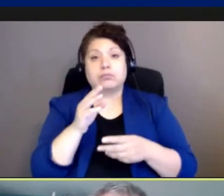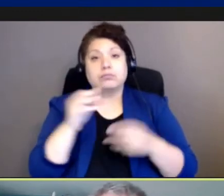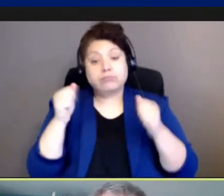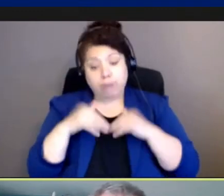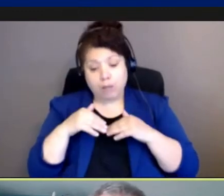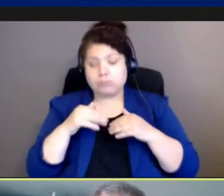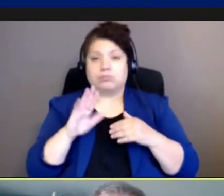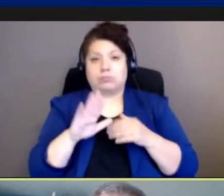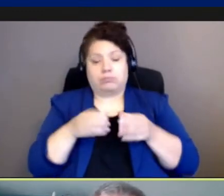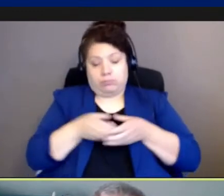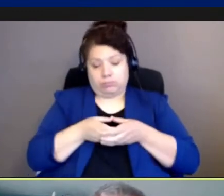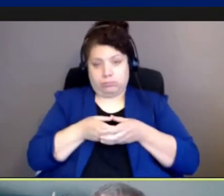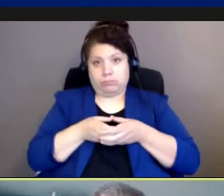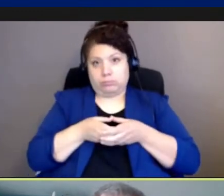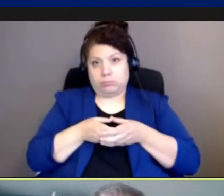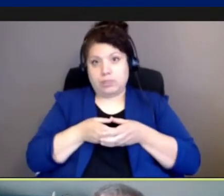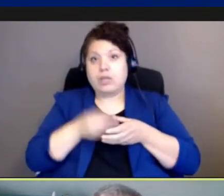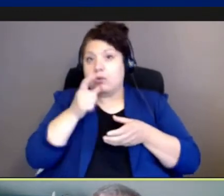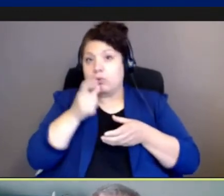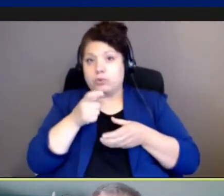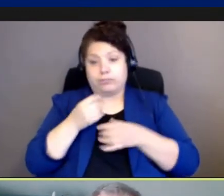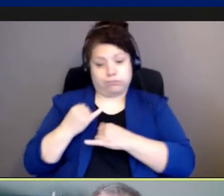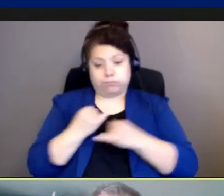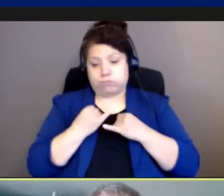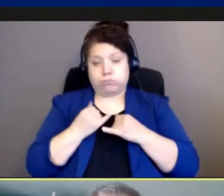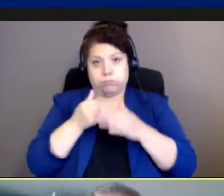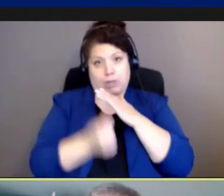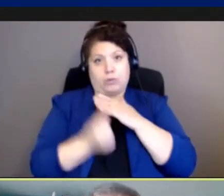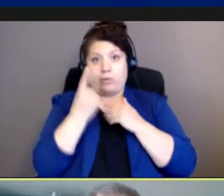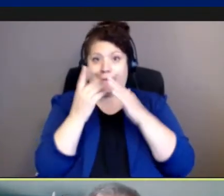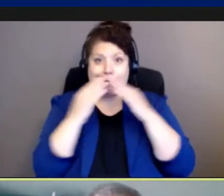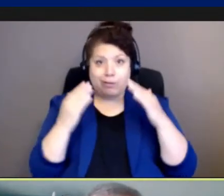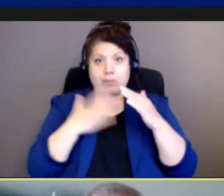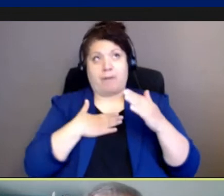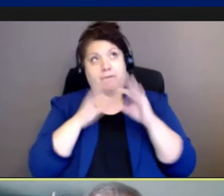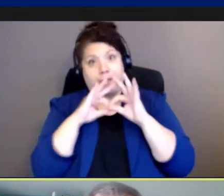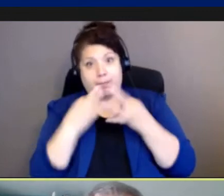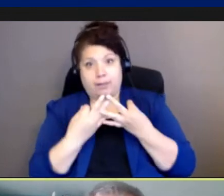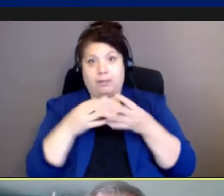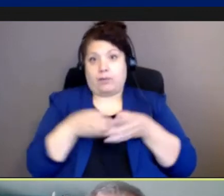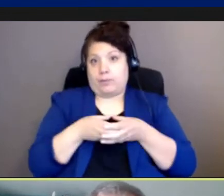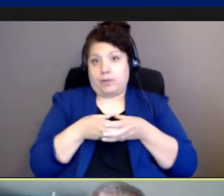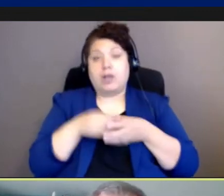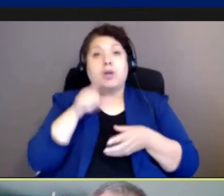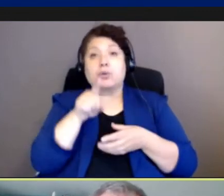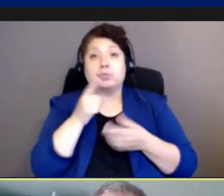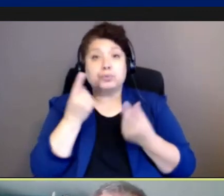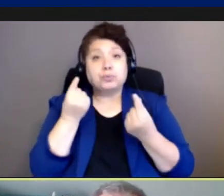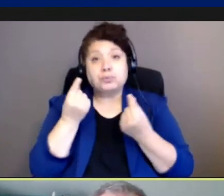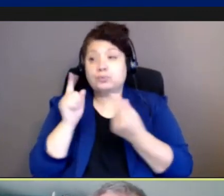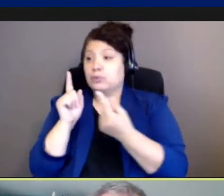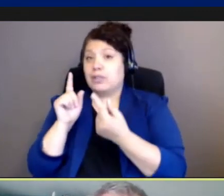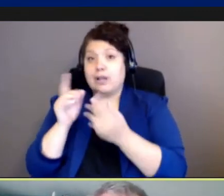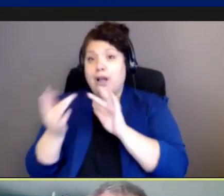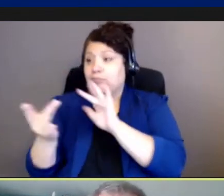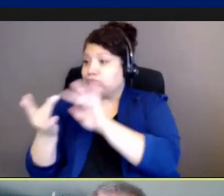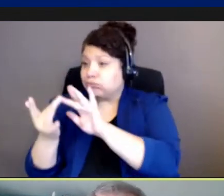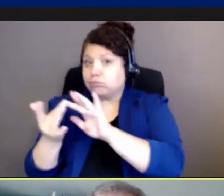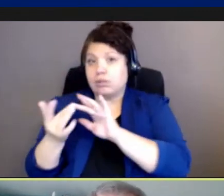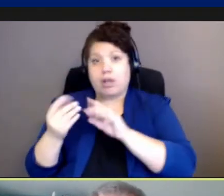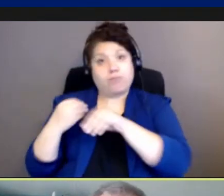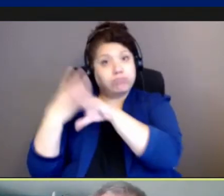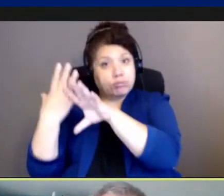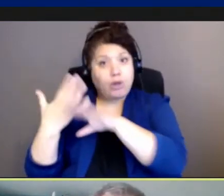to interact with your immediate family, connect with others, as Dr. Maloney said, over the